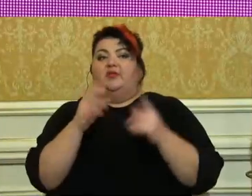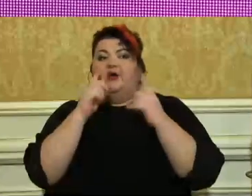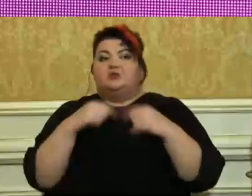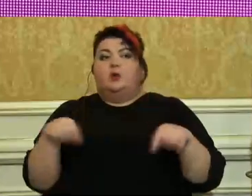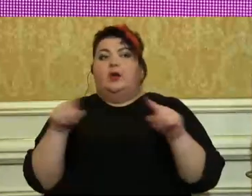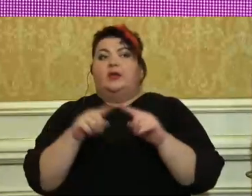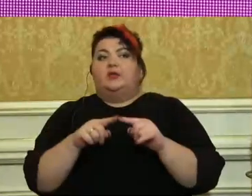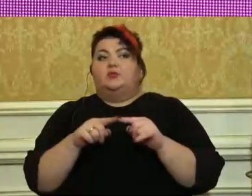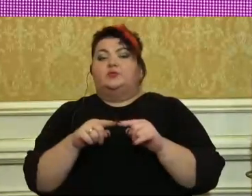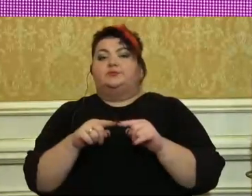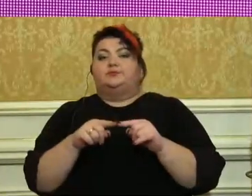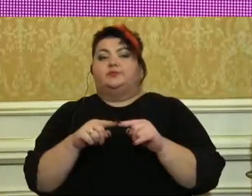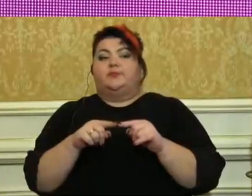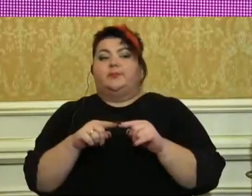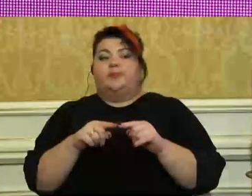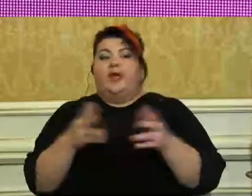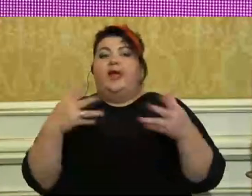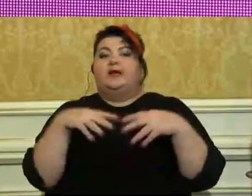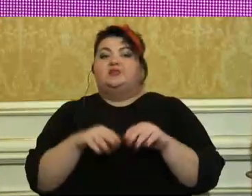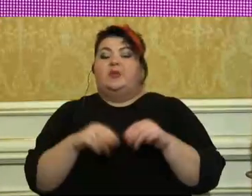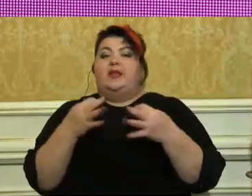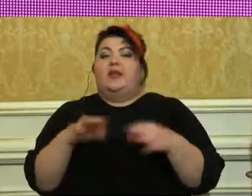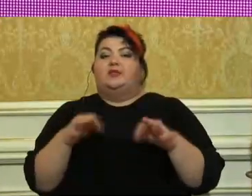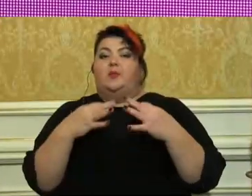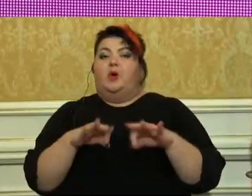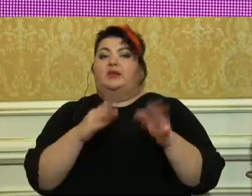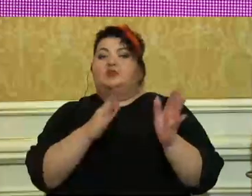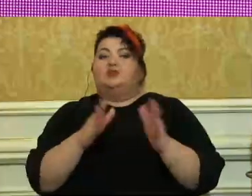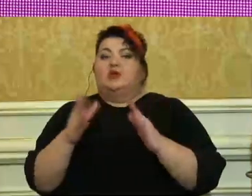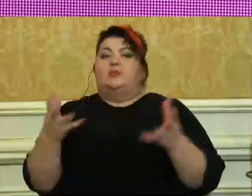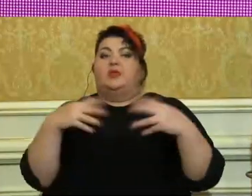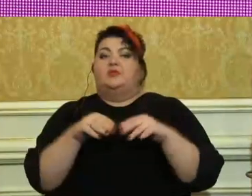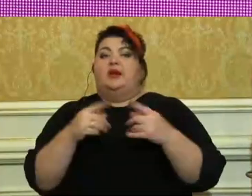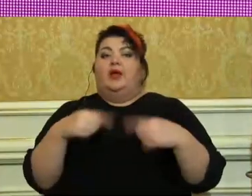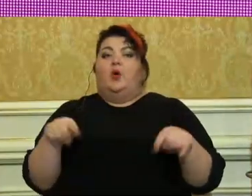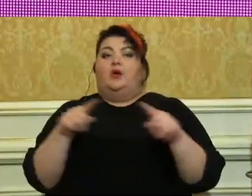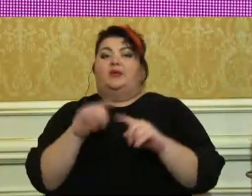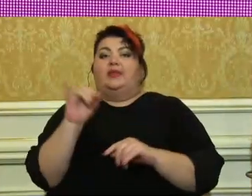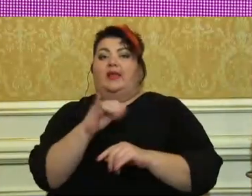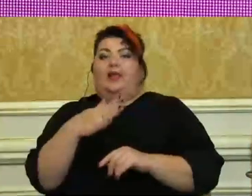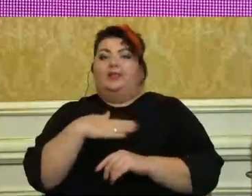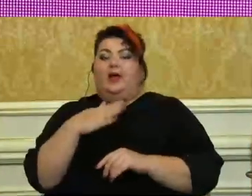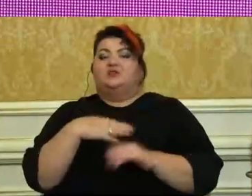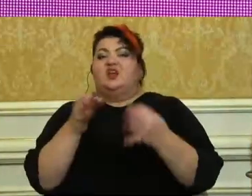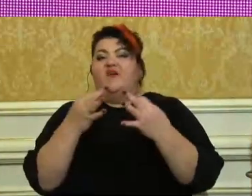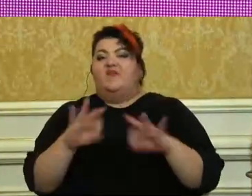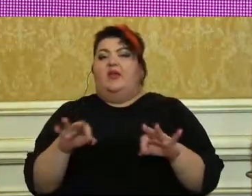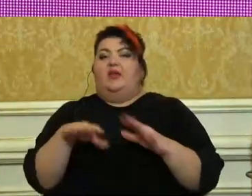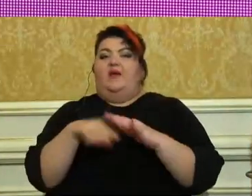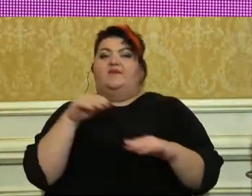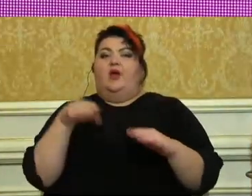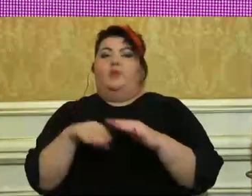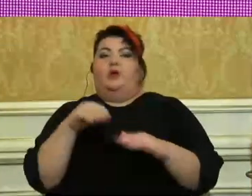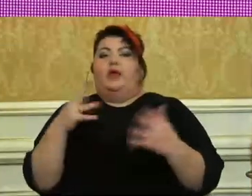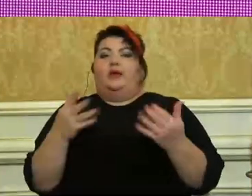democracy, strong democratic institutions, and of course, free and fair elections together with our friend of the OSCE in the election that is coming up